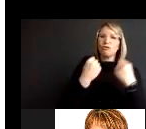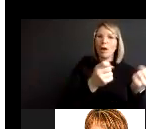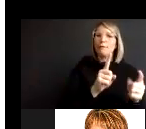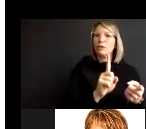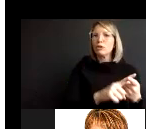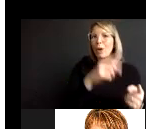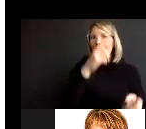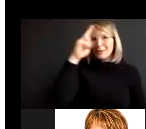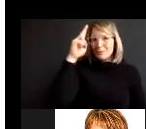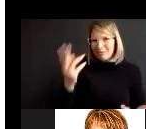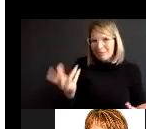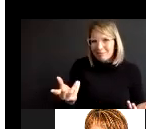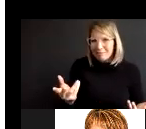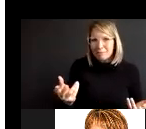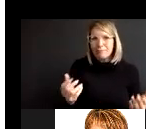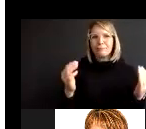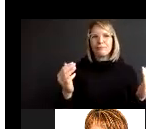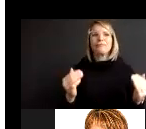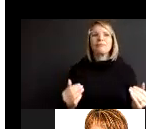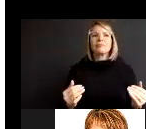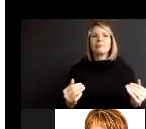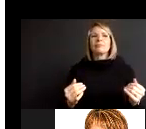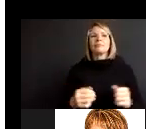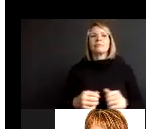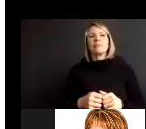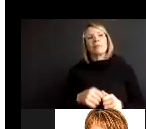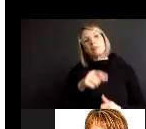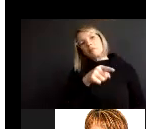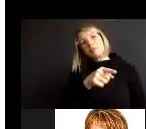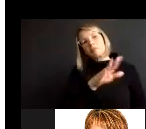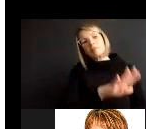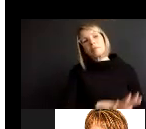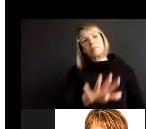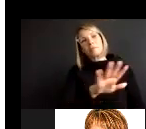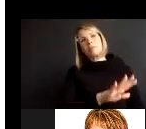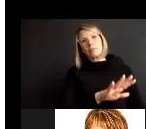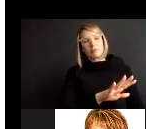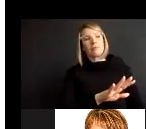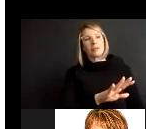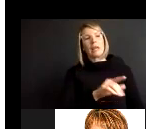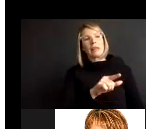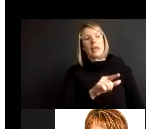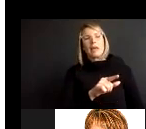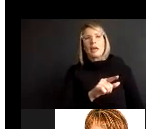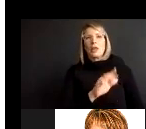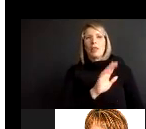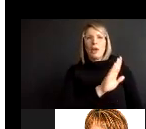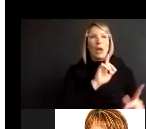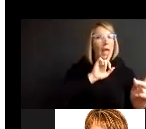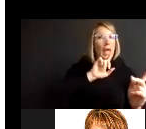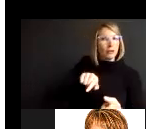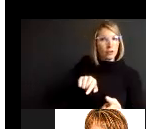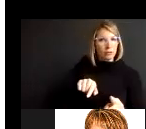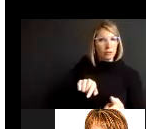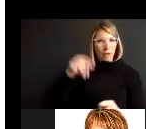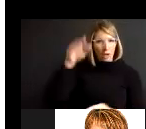And one, too, as well, I think to be cognizant of is, does the adult give, we would say, consistent or logical answers to the question? So someone brings